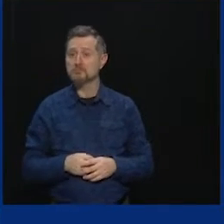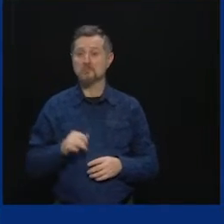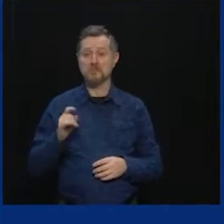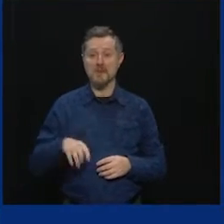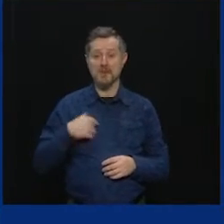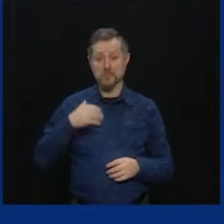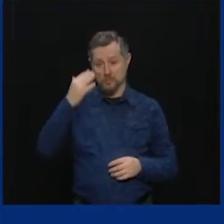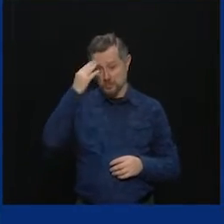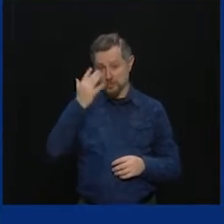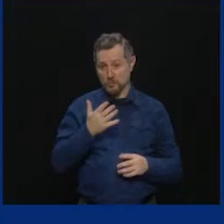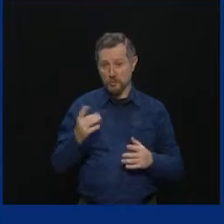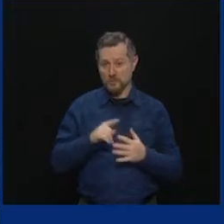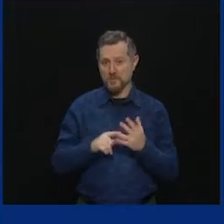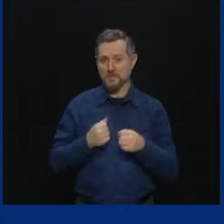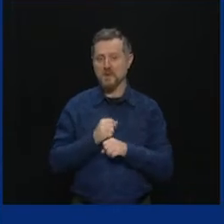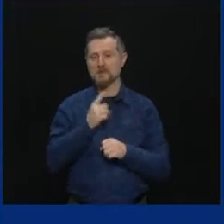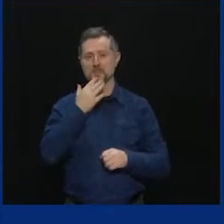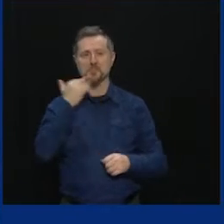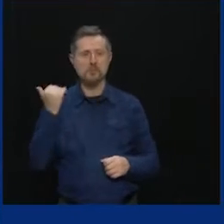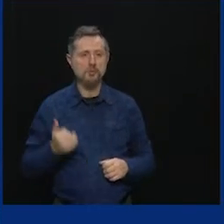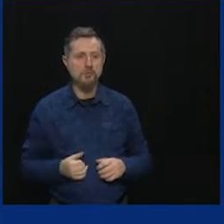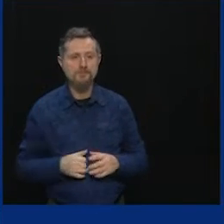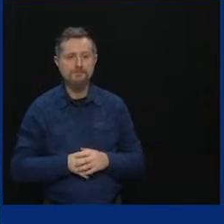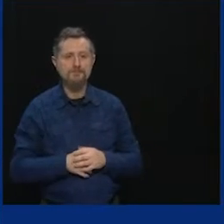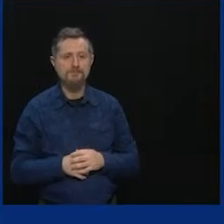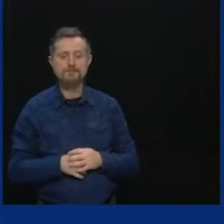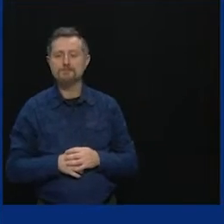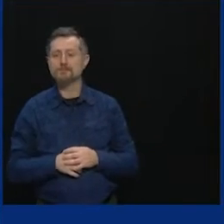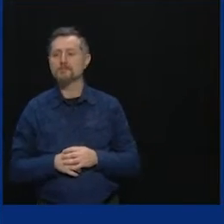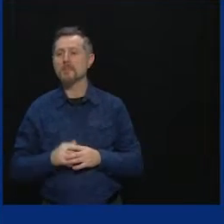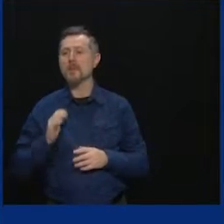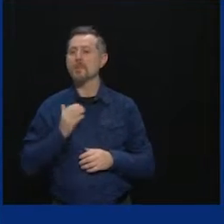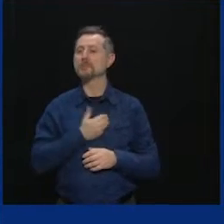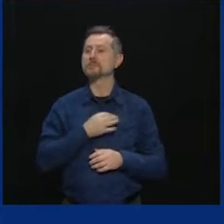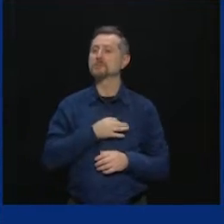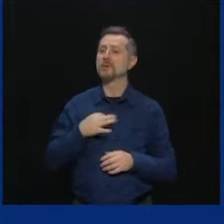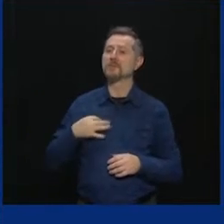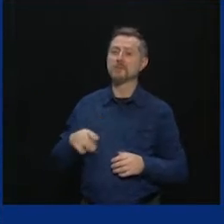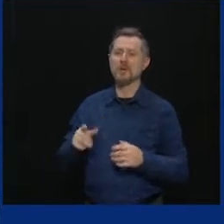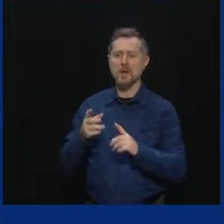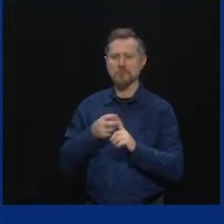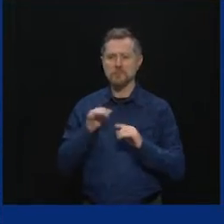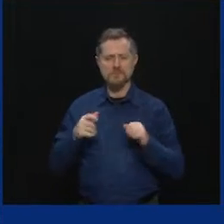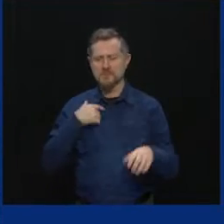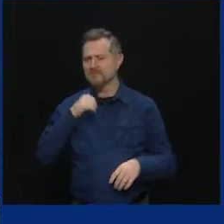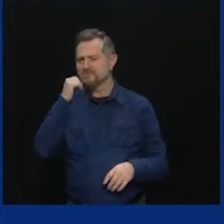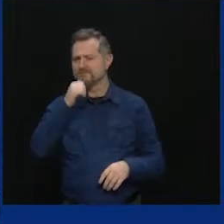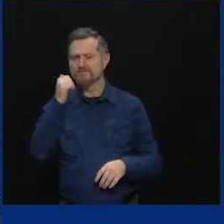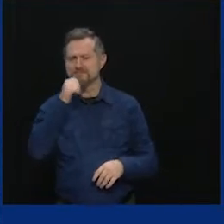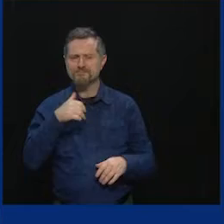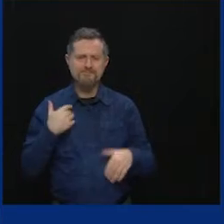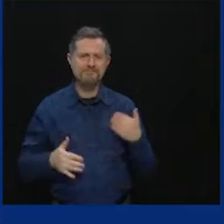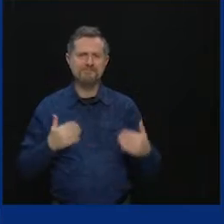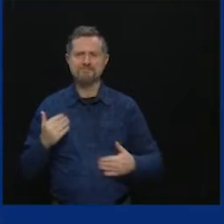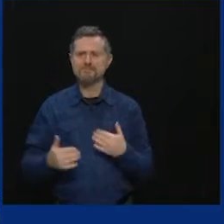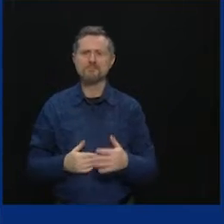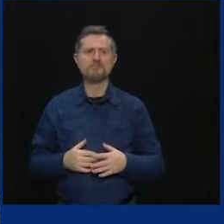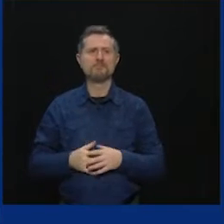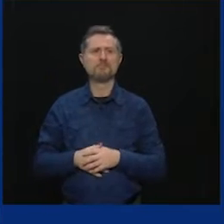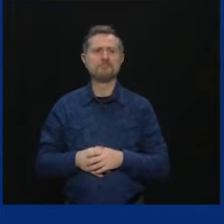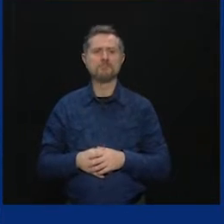order to make a difference. And our outreach staff, this is what we do every day. We